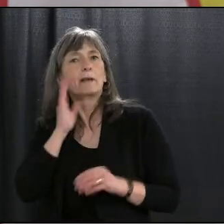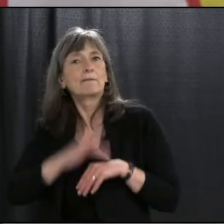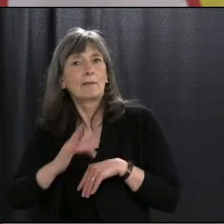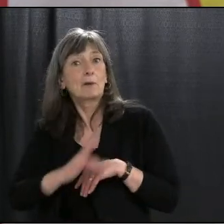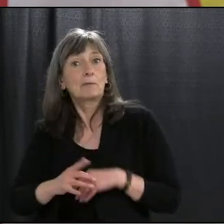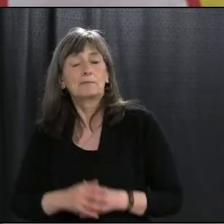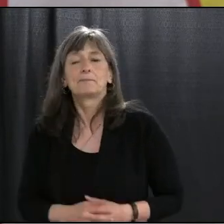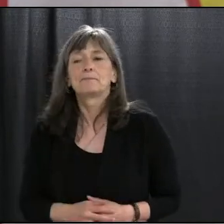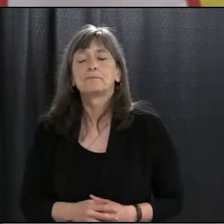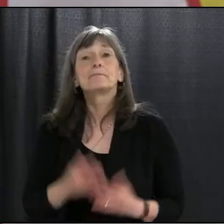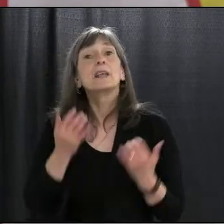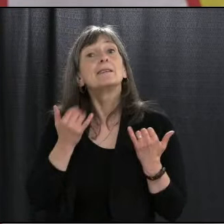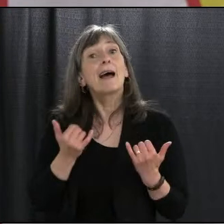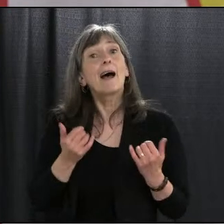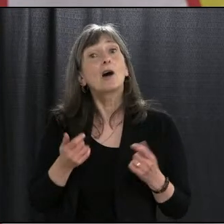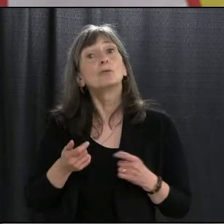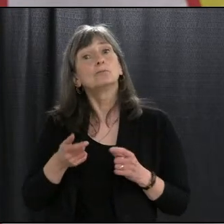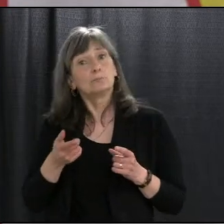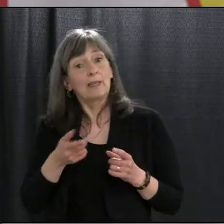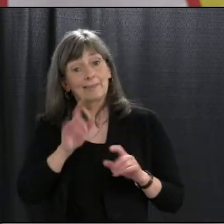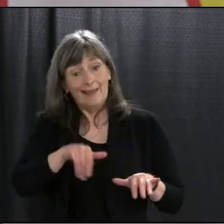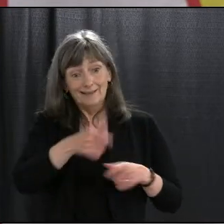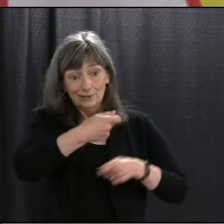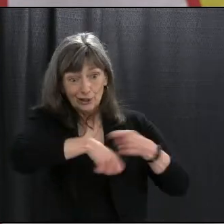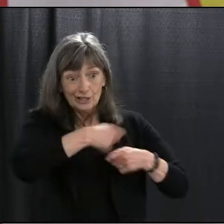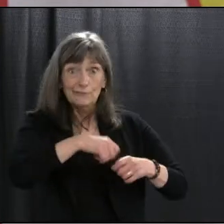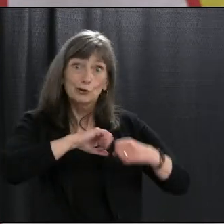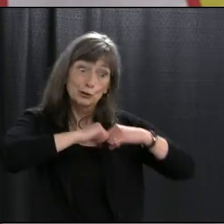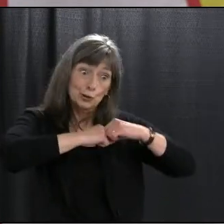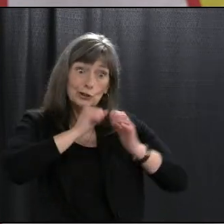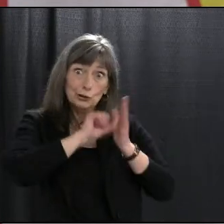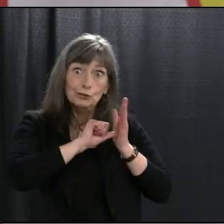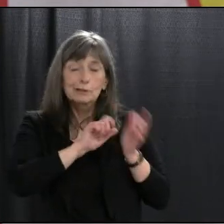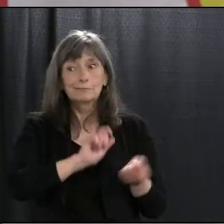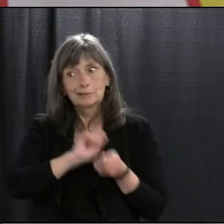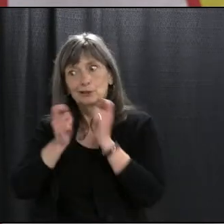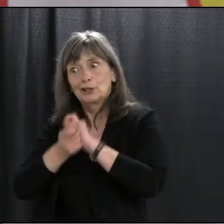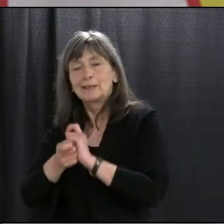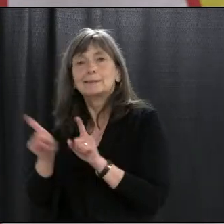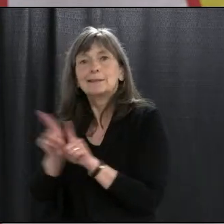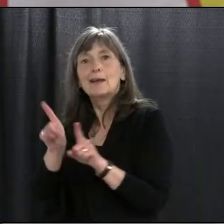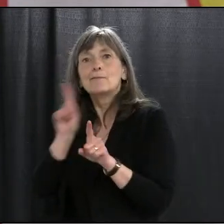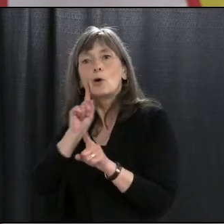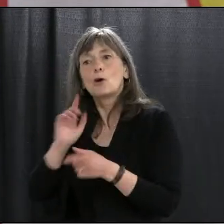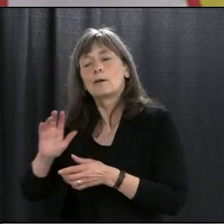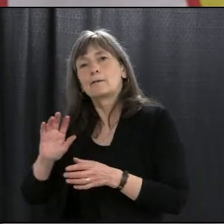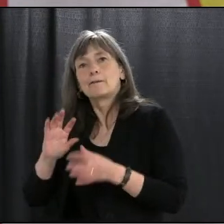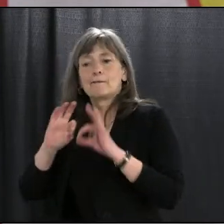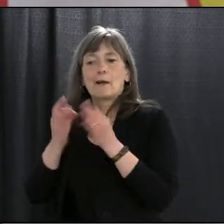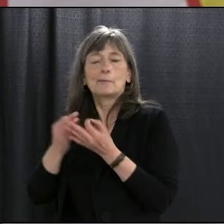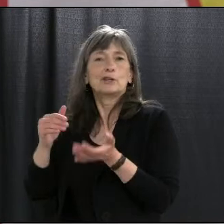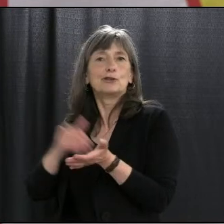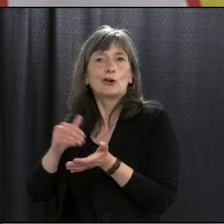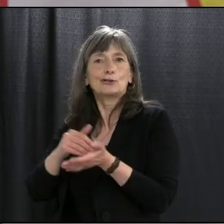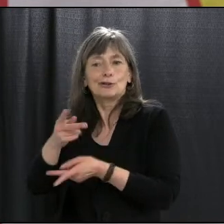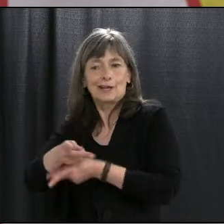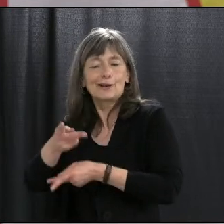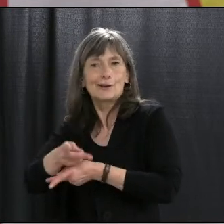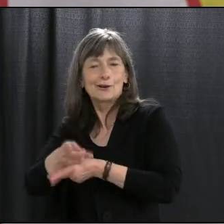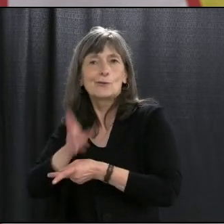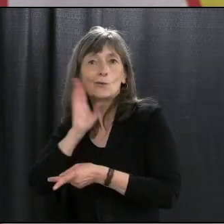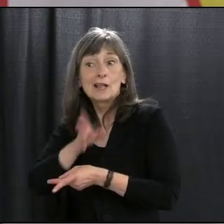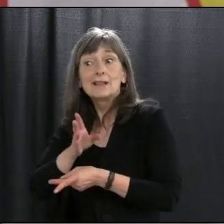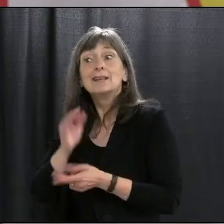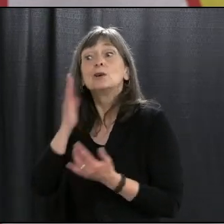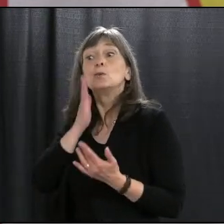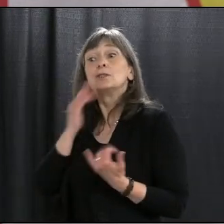same with primary health care. So what is new today? Our government and the Newfoundland and Labrador Health Services are